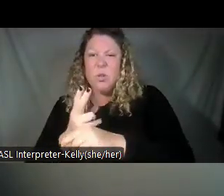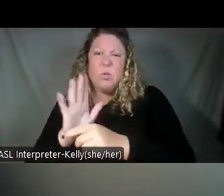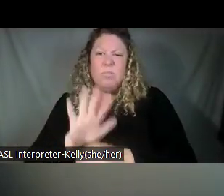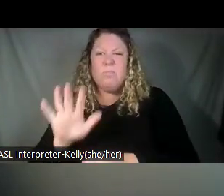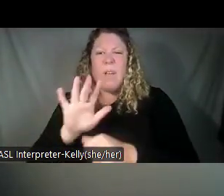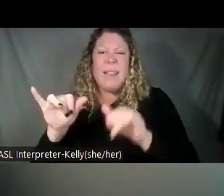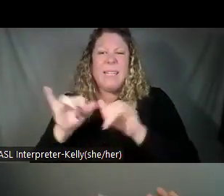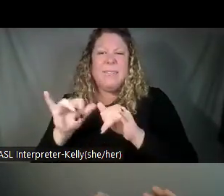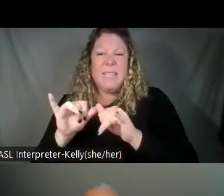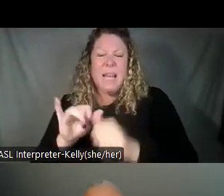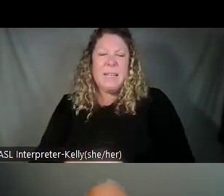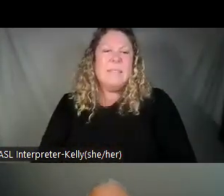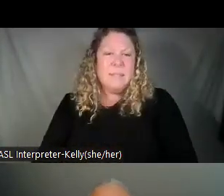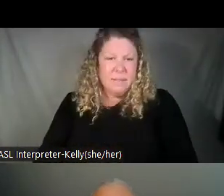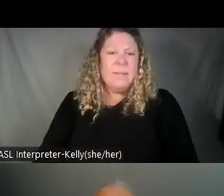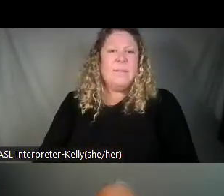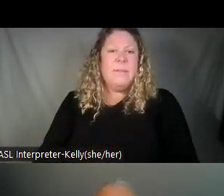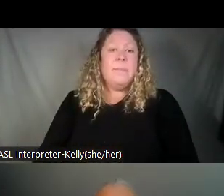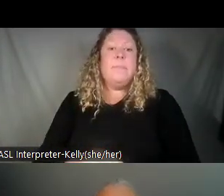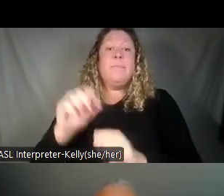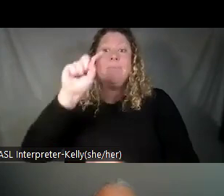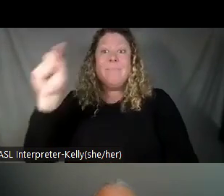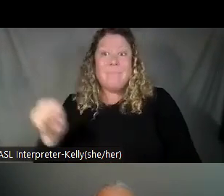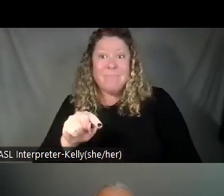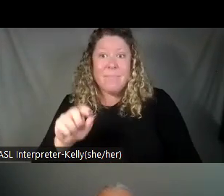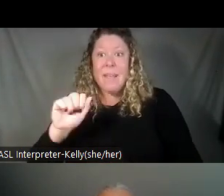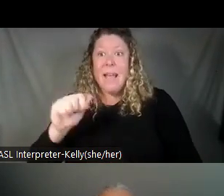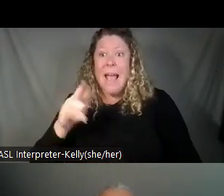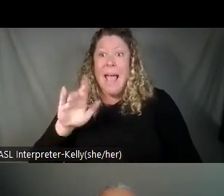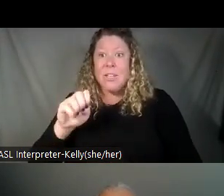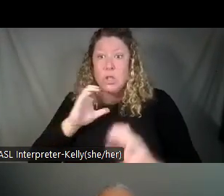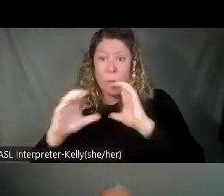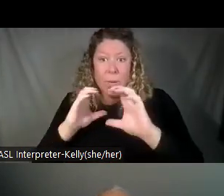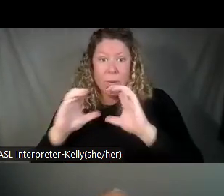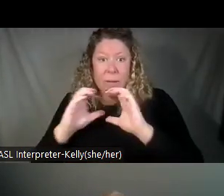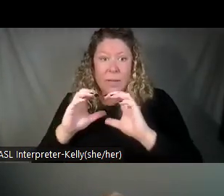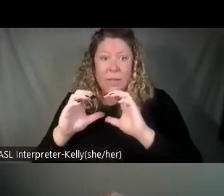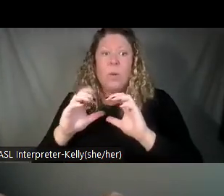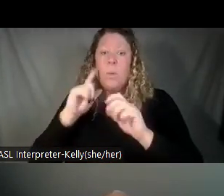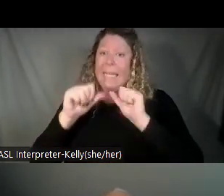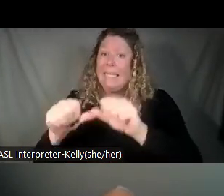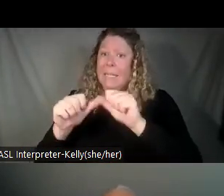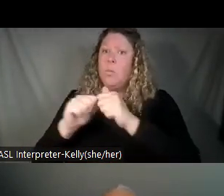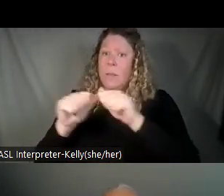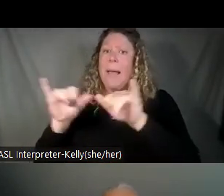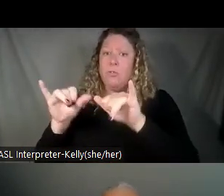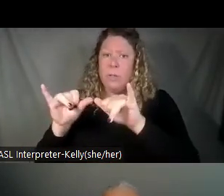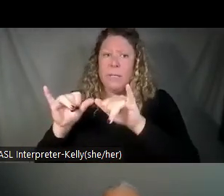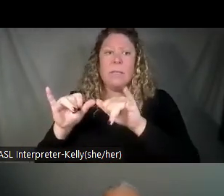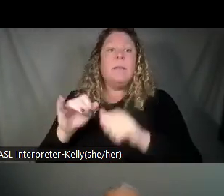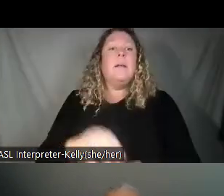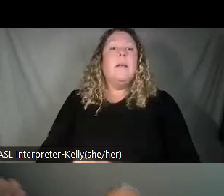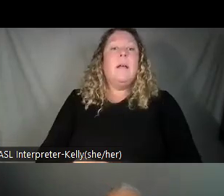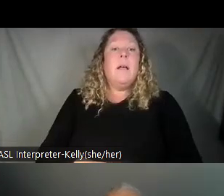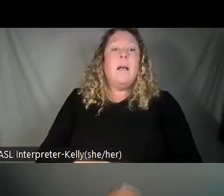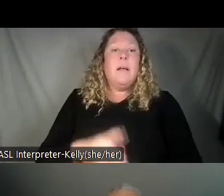there. Now, getting into communication, we're going to carry that whole theme of metrics, and it's all about keeping